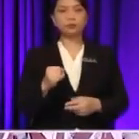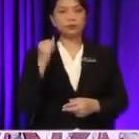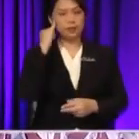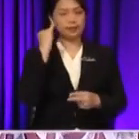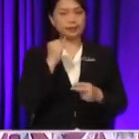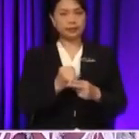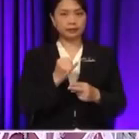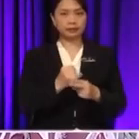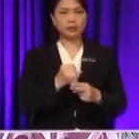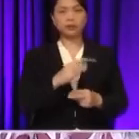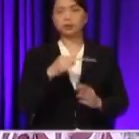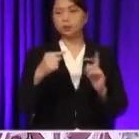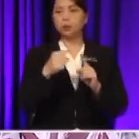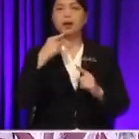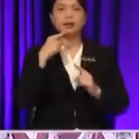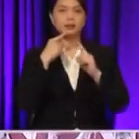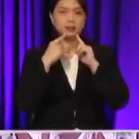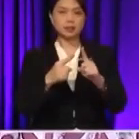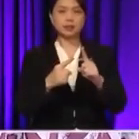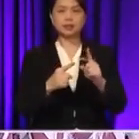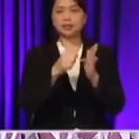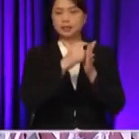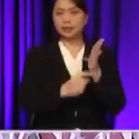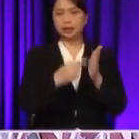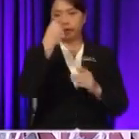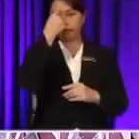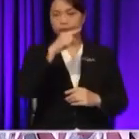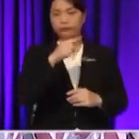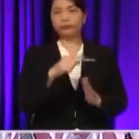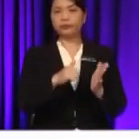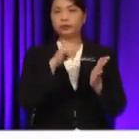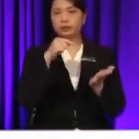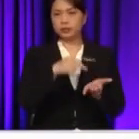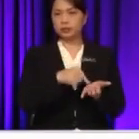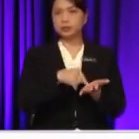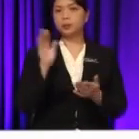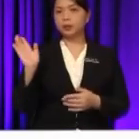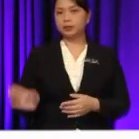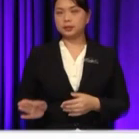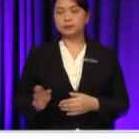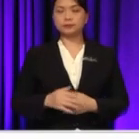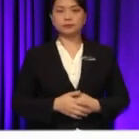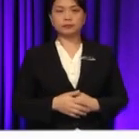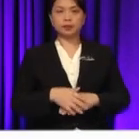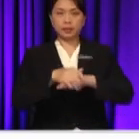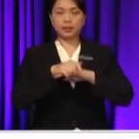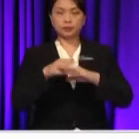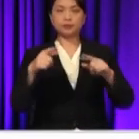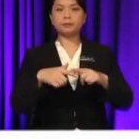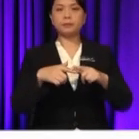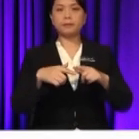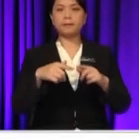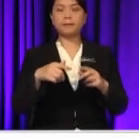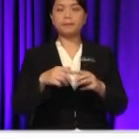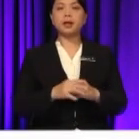first in order to answer an article. Okay, so for this one, you see this announcement in an English language magazine for teenagers. So